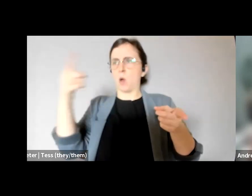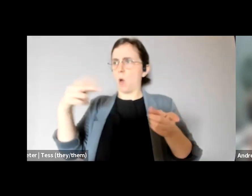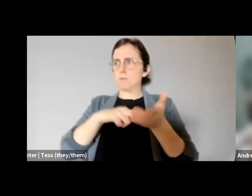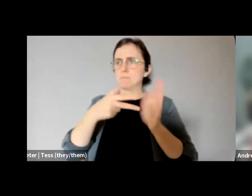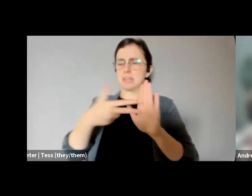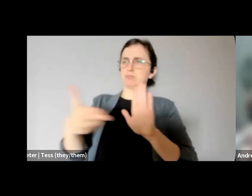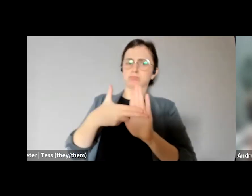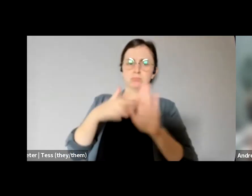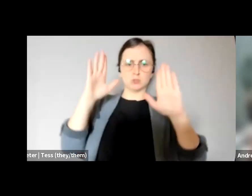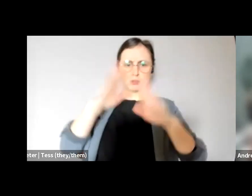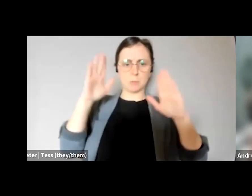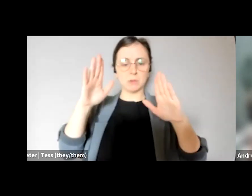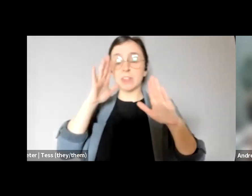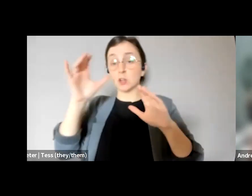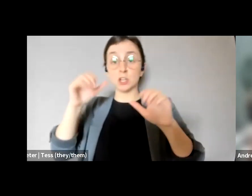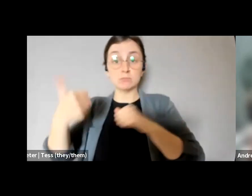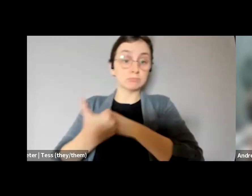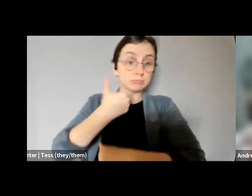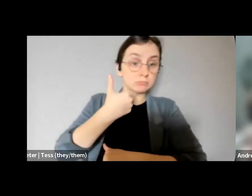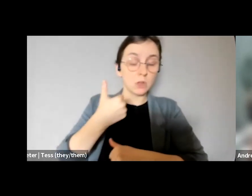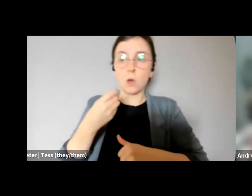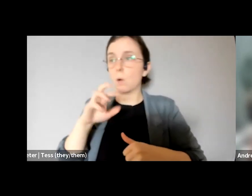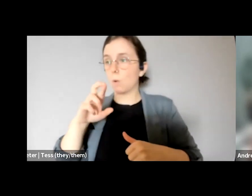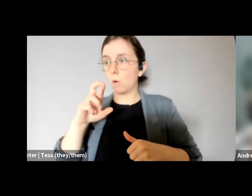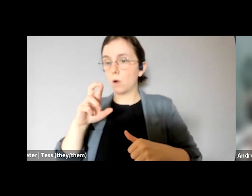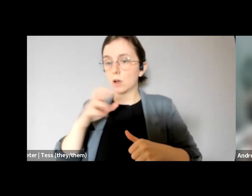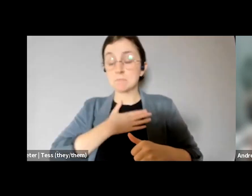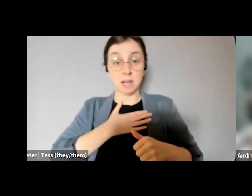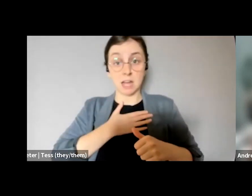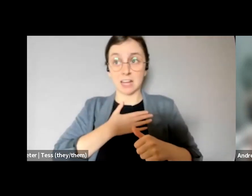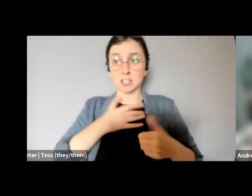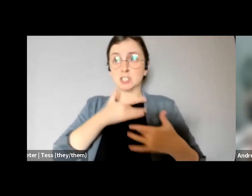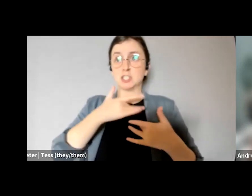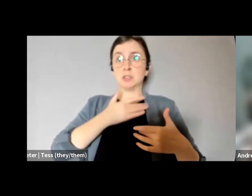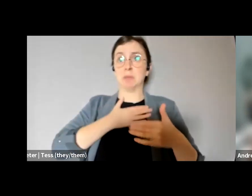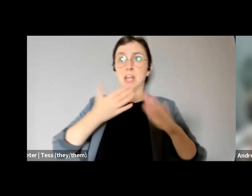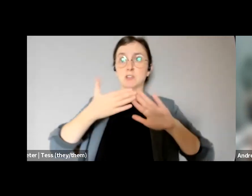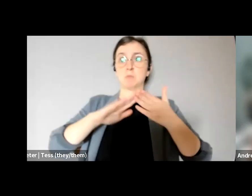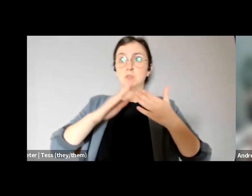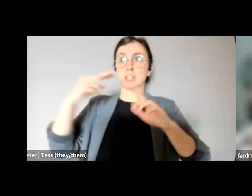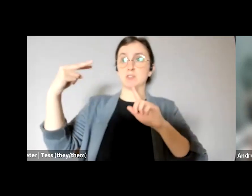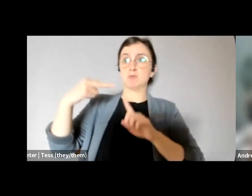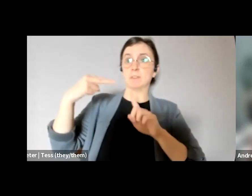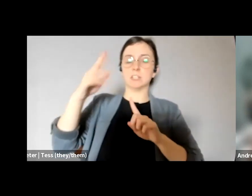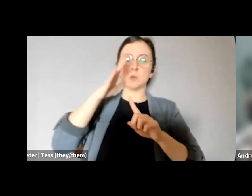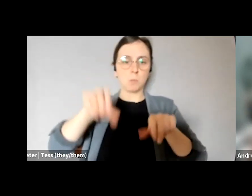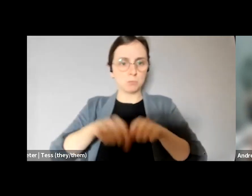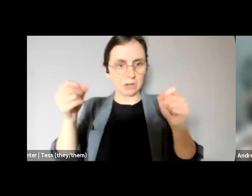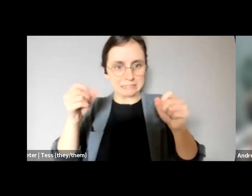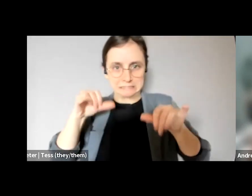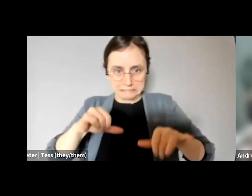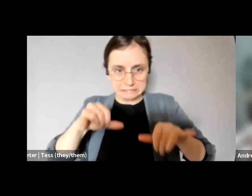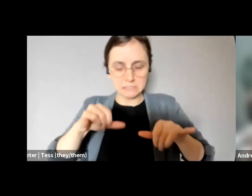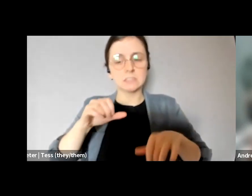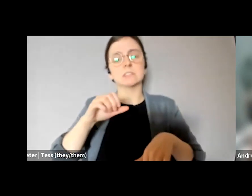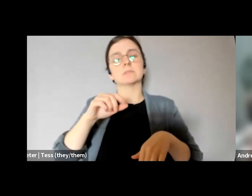create either new charges or violations of current community supervision in the legal system. There are individuals, and